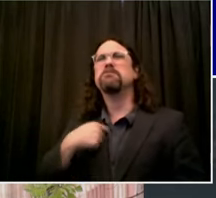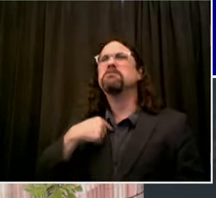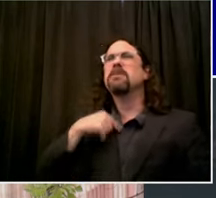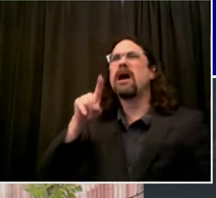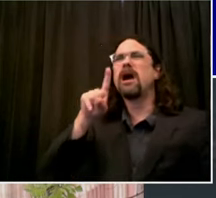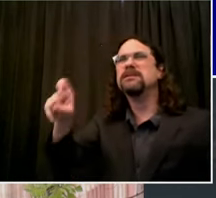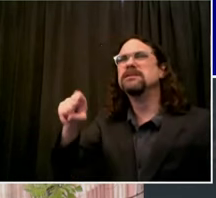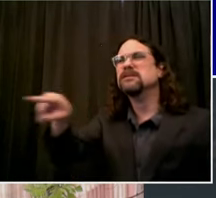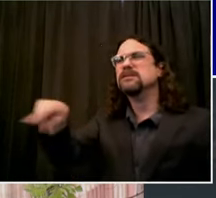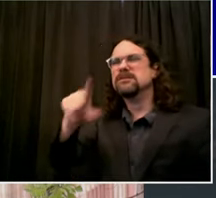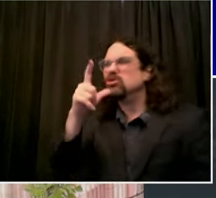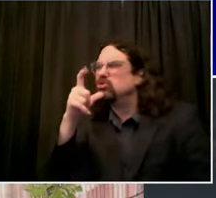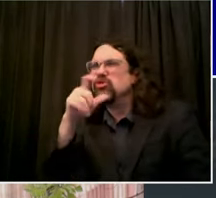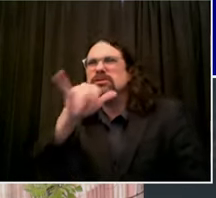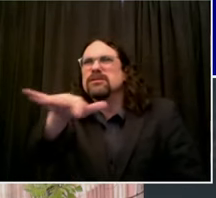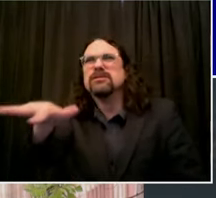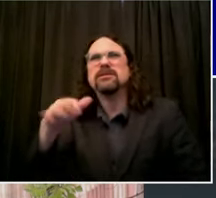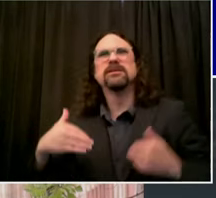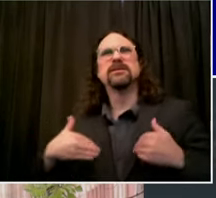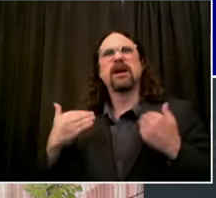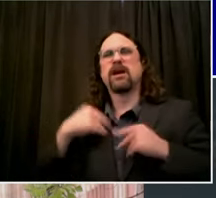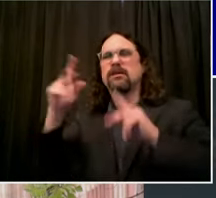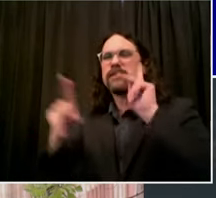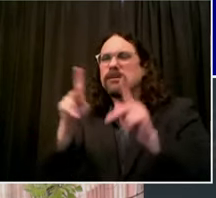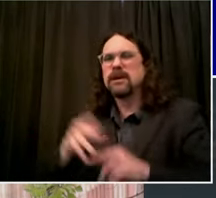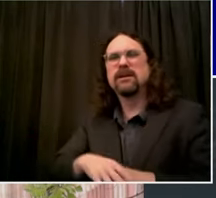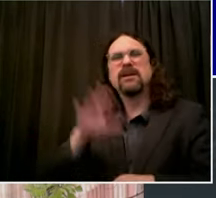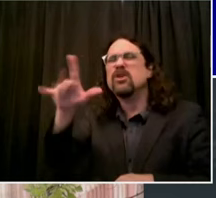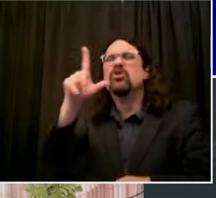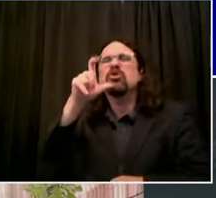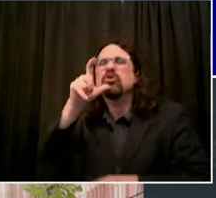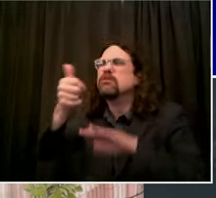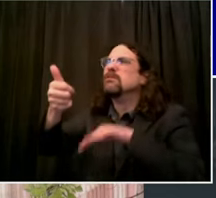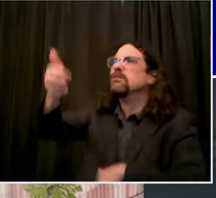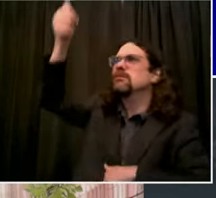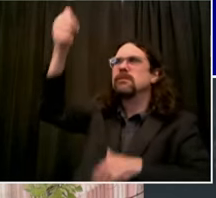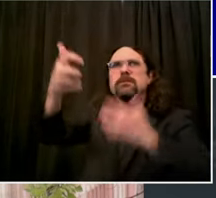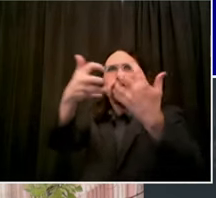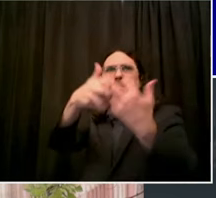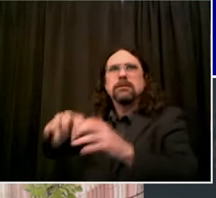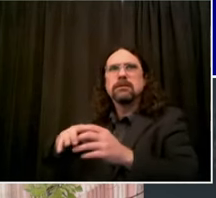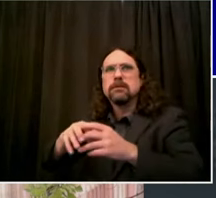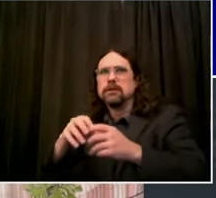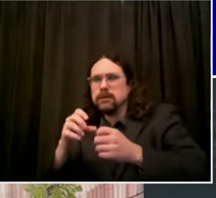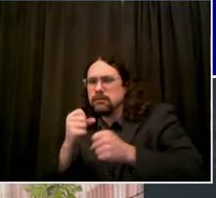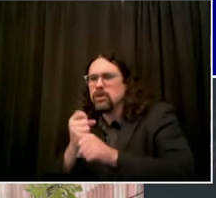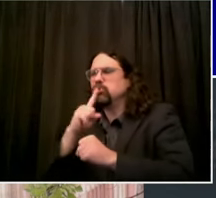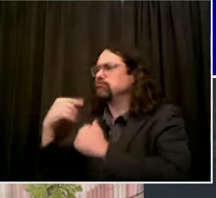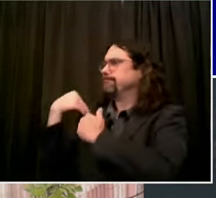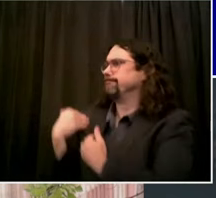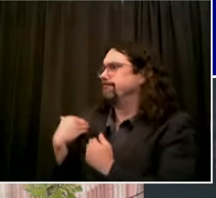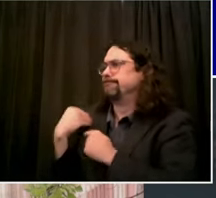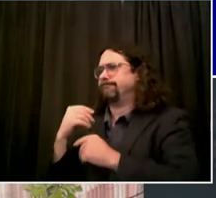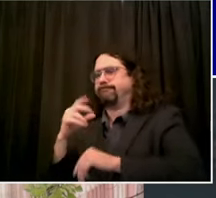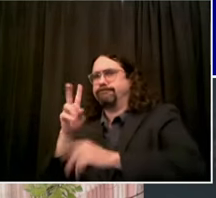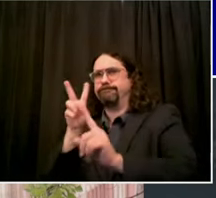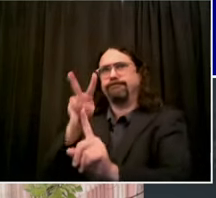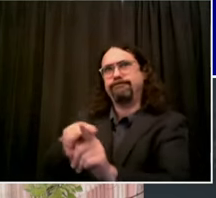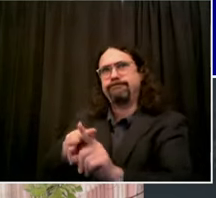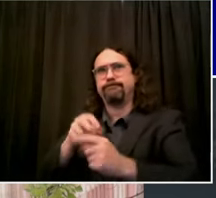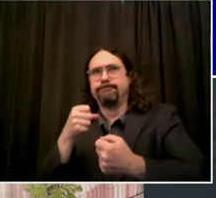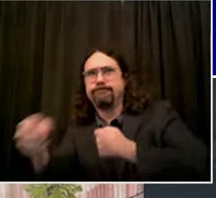Hold on a moment. He reaches out. He's got a couple of the young people there. He says, hey, excuse me, which organization are you